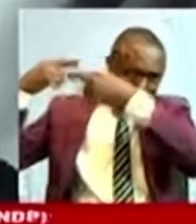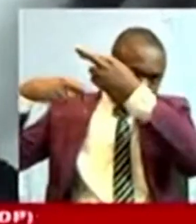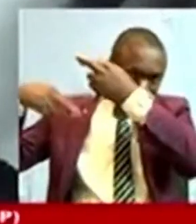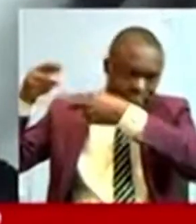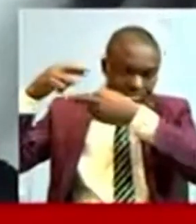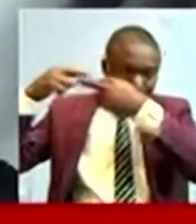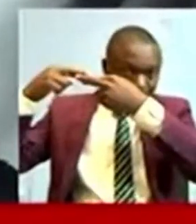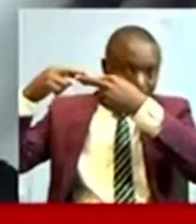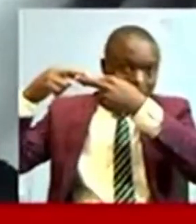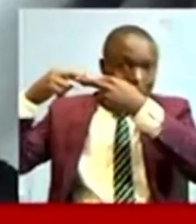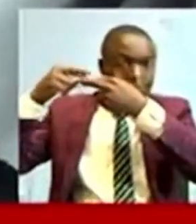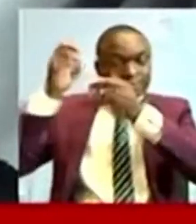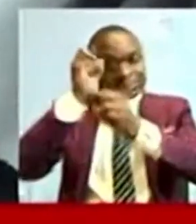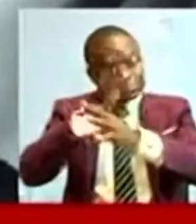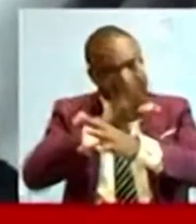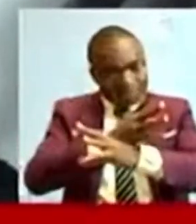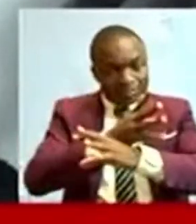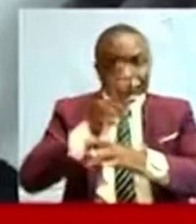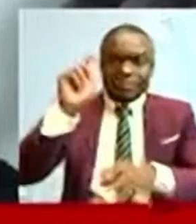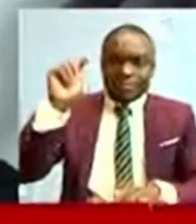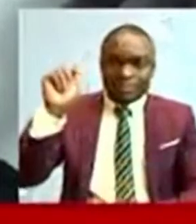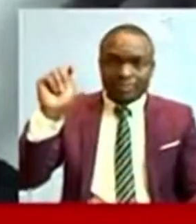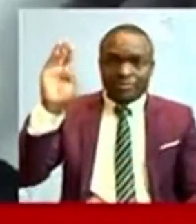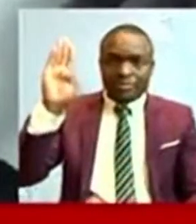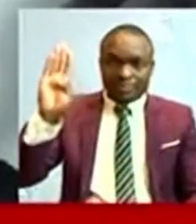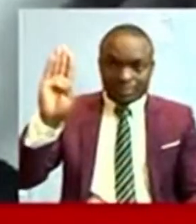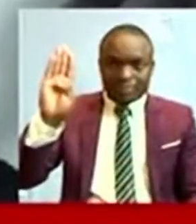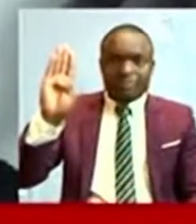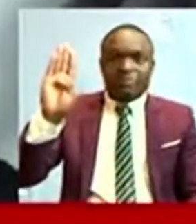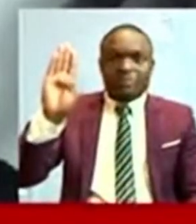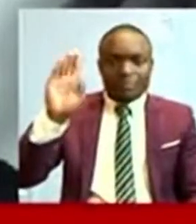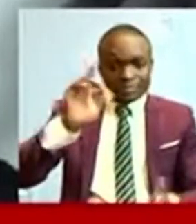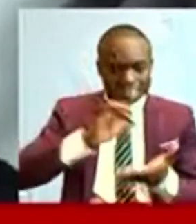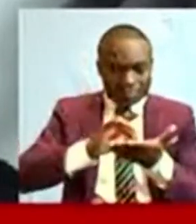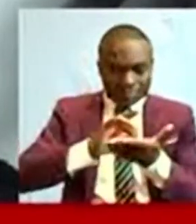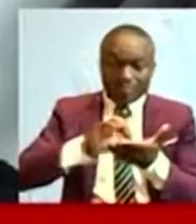of availability of TB drugs was at 100%.